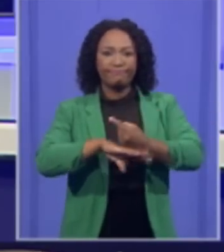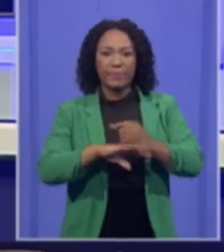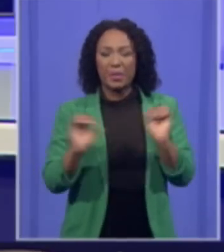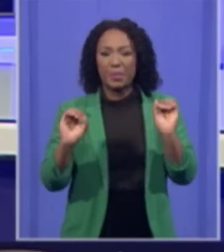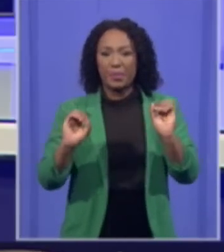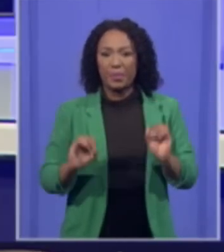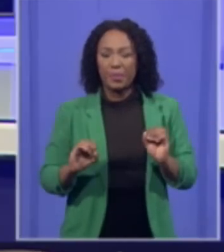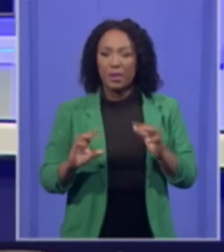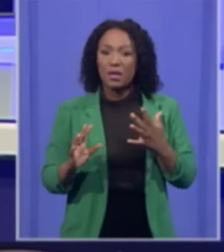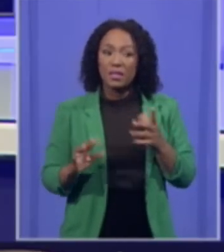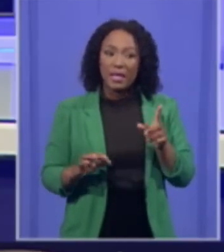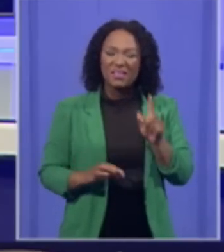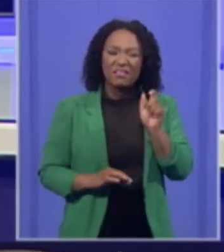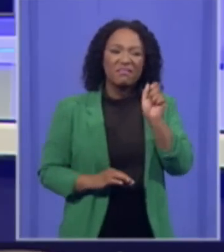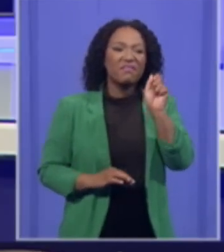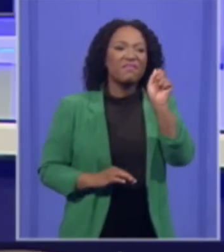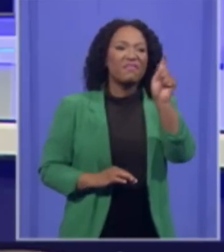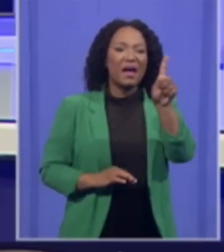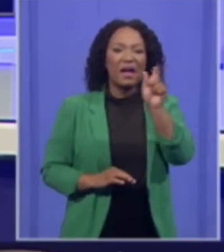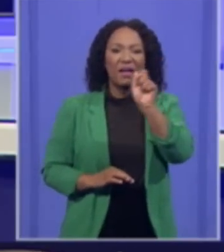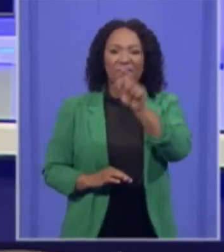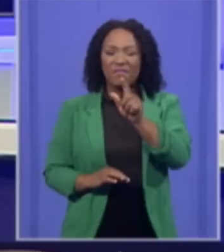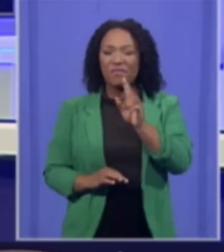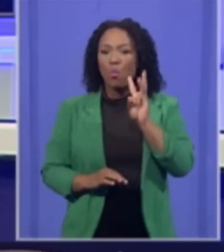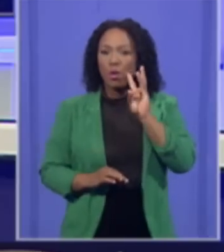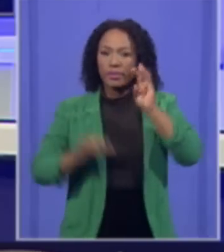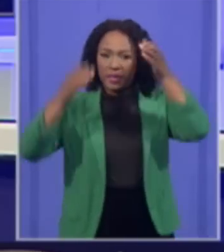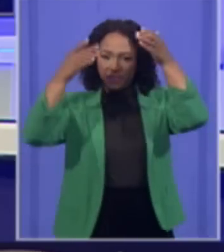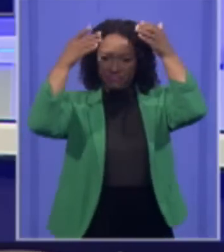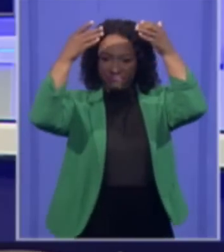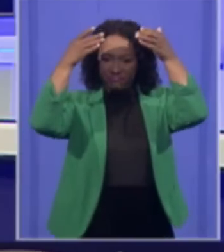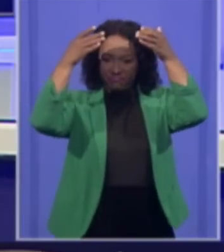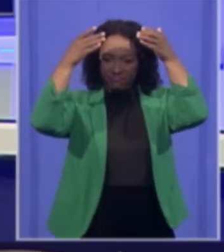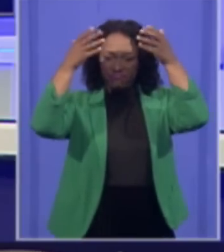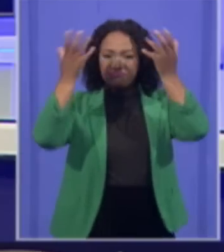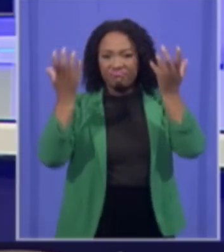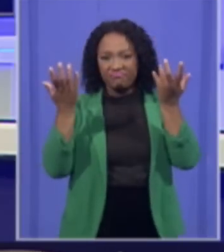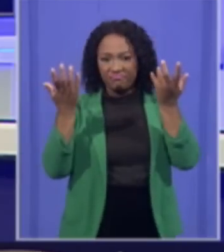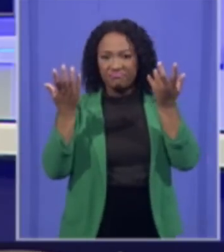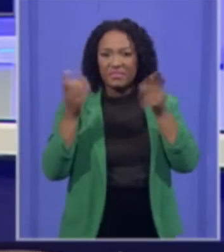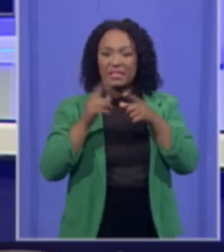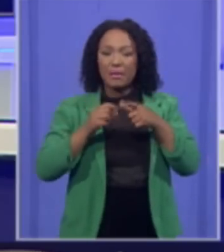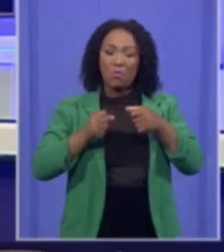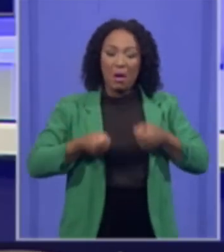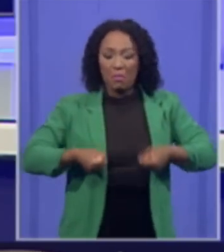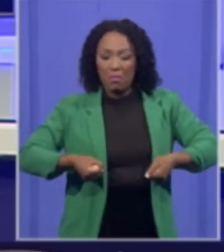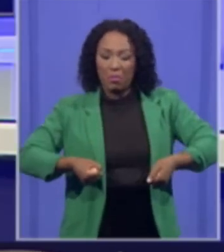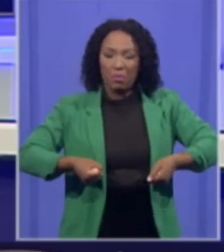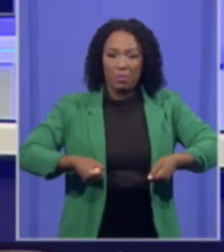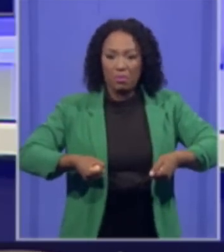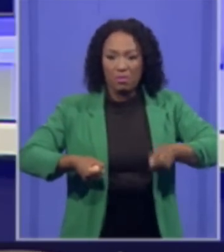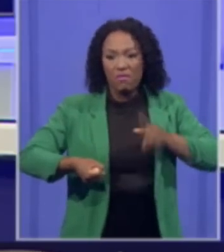sepela menabo ye metelele ba rwele dipakete tša metse le go šofa dikiribane.